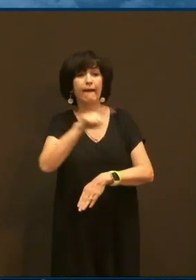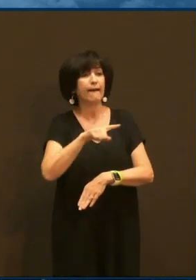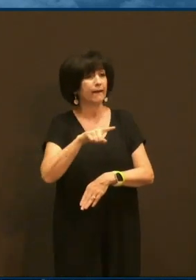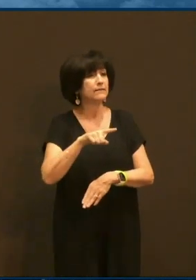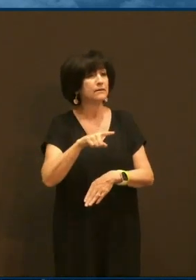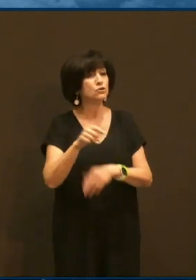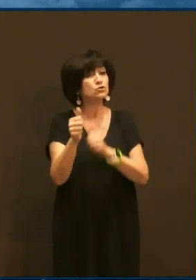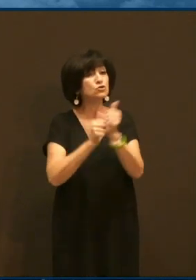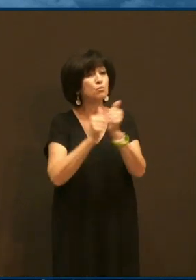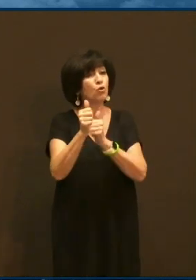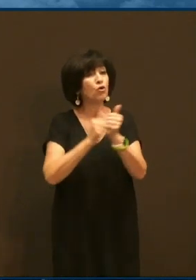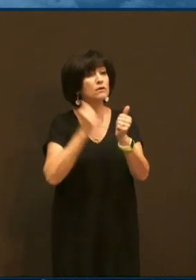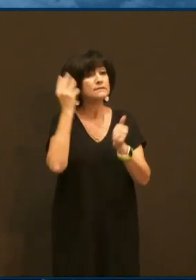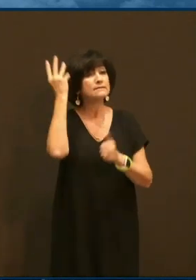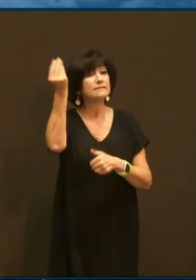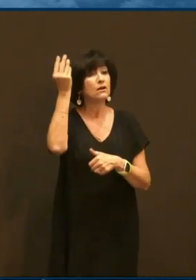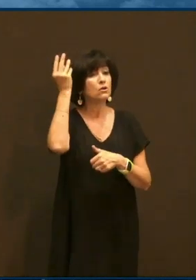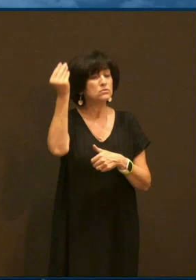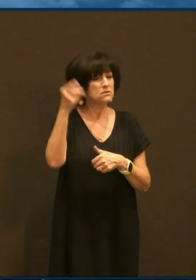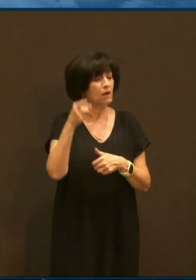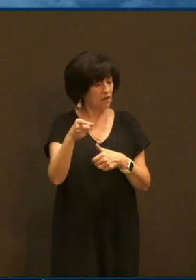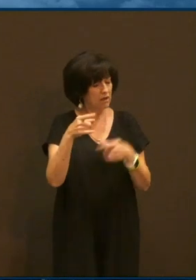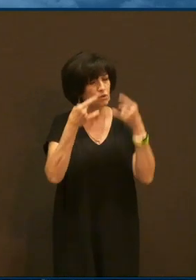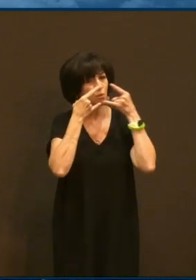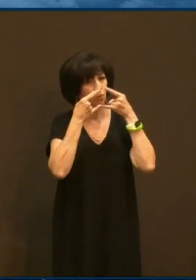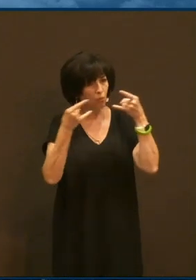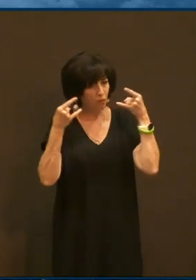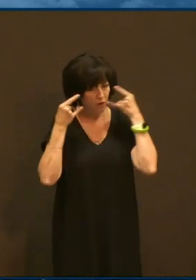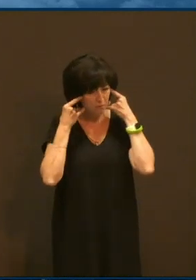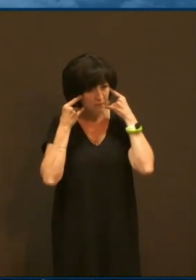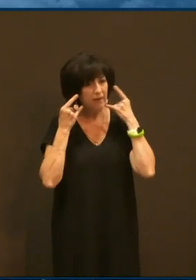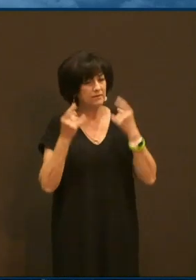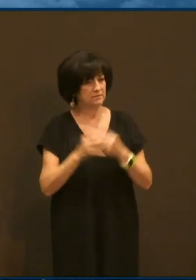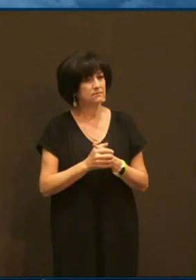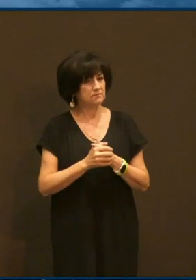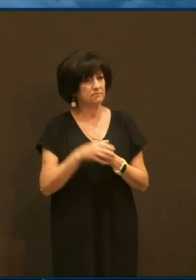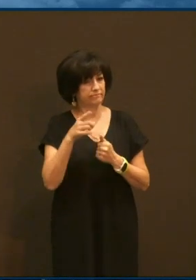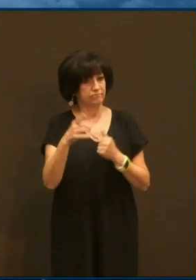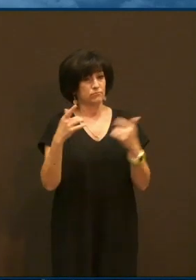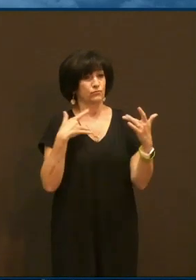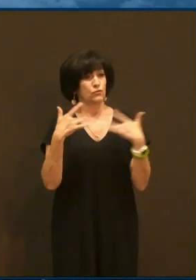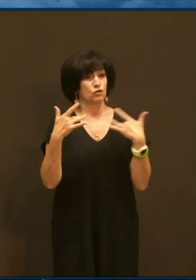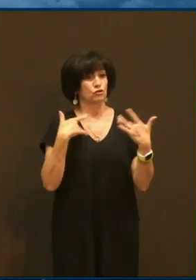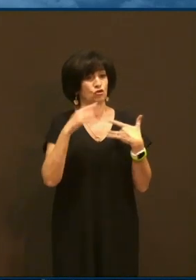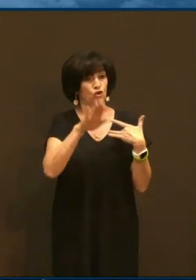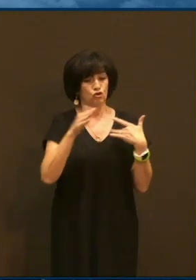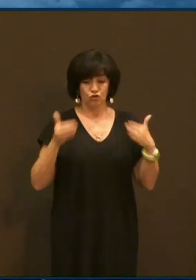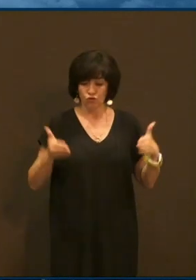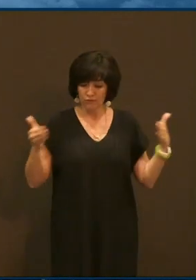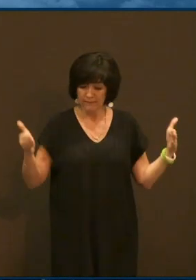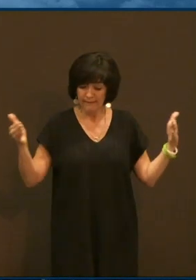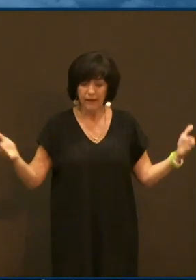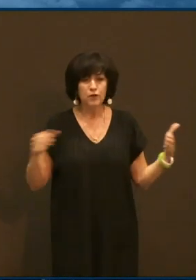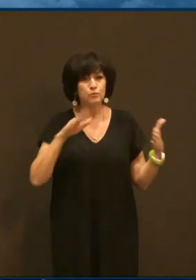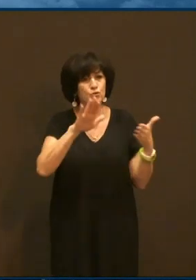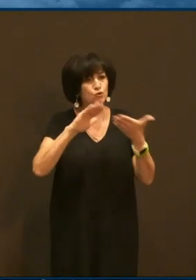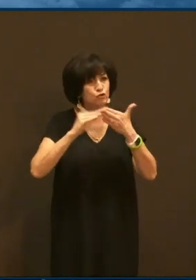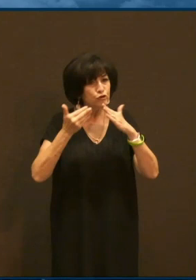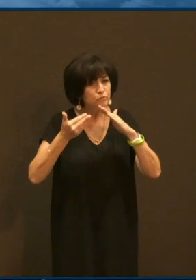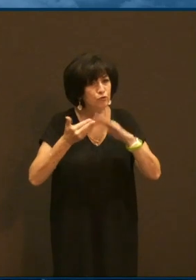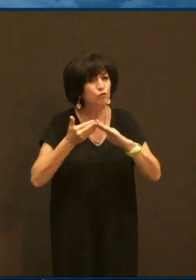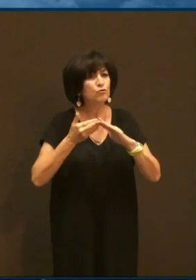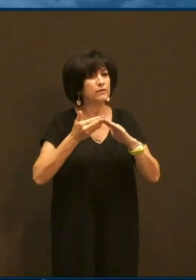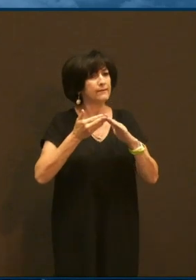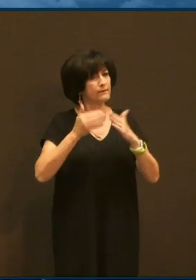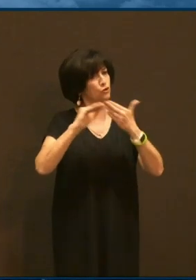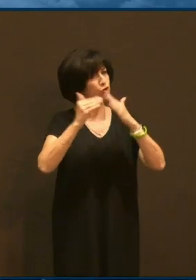by wearing a mask that you're concerned about your neighbor, that you're concerned about the community health, and